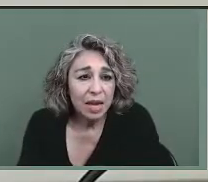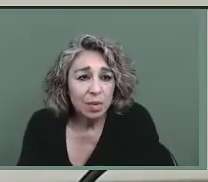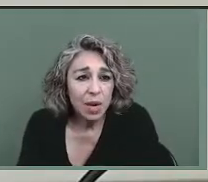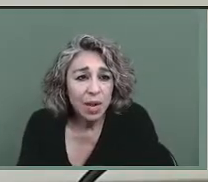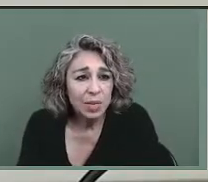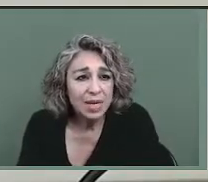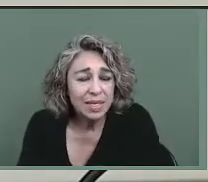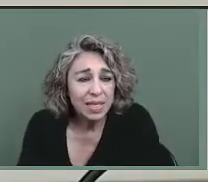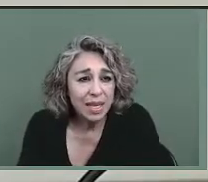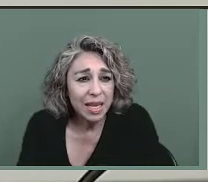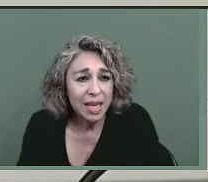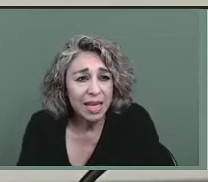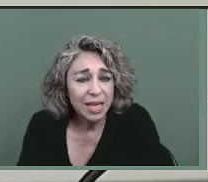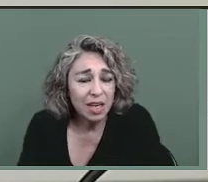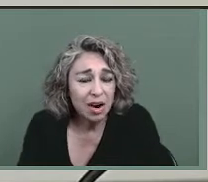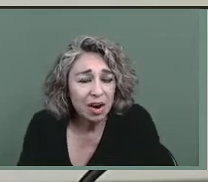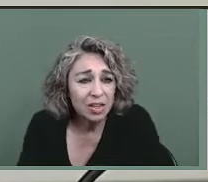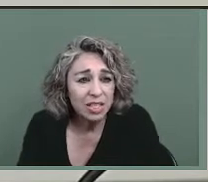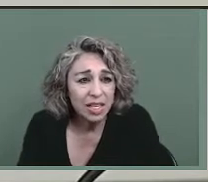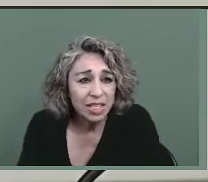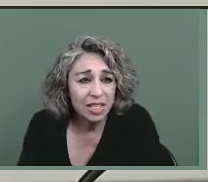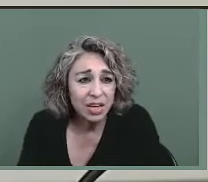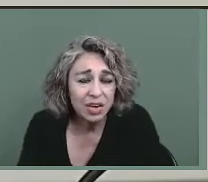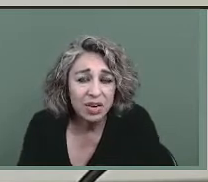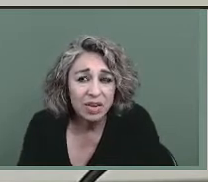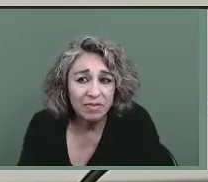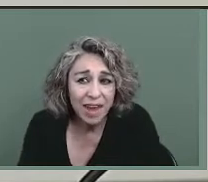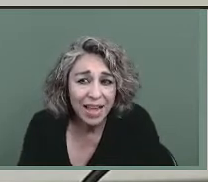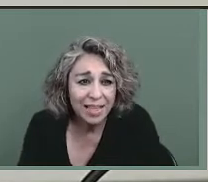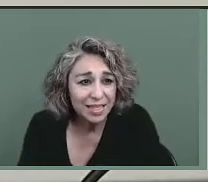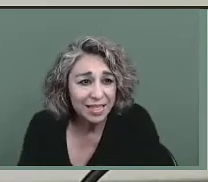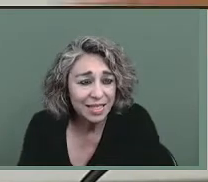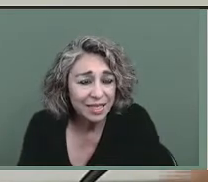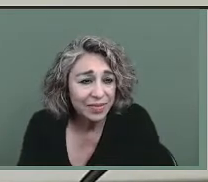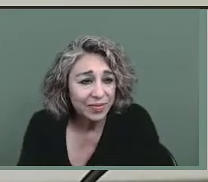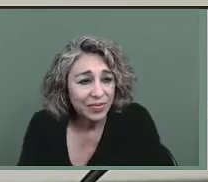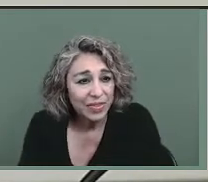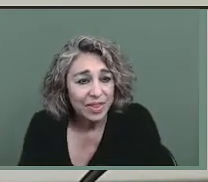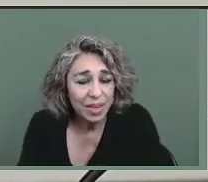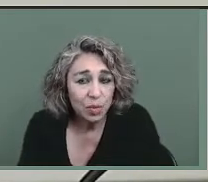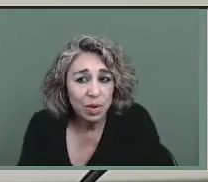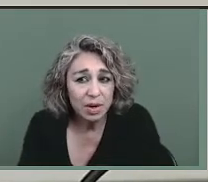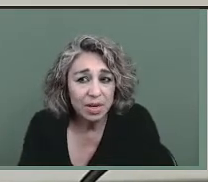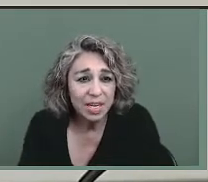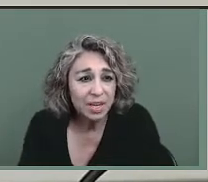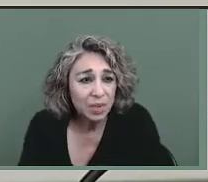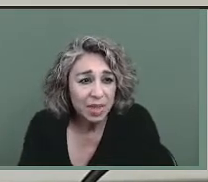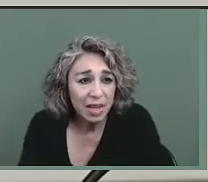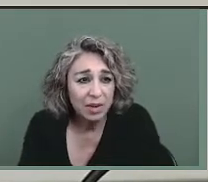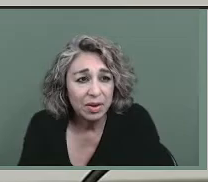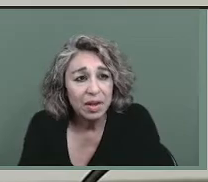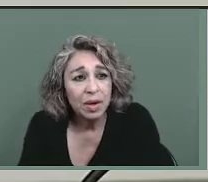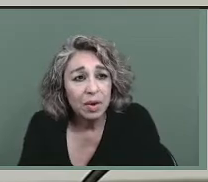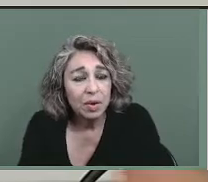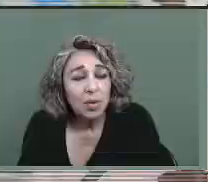And what happened is it caused insecurity and violence that we're dealing with